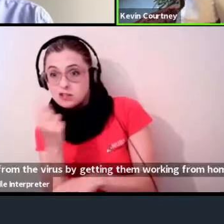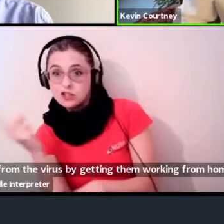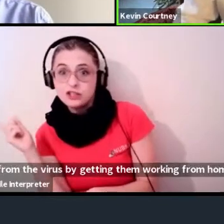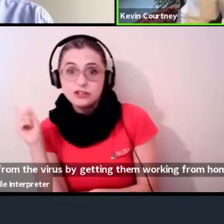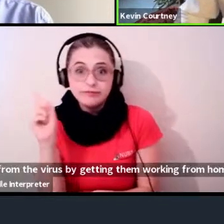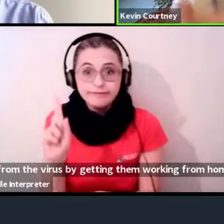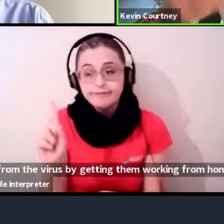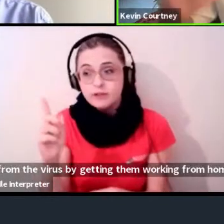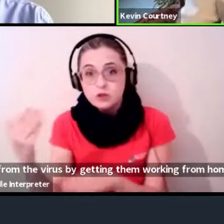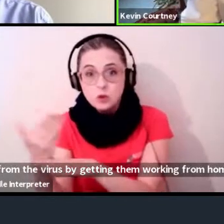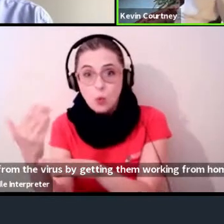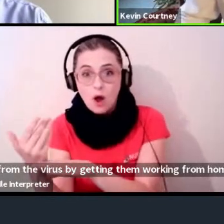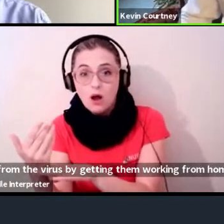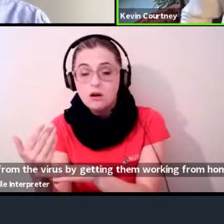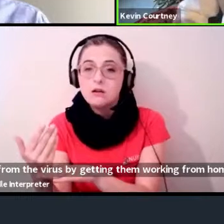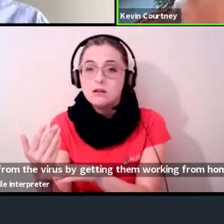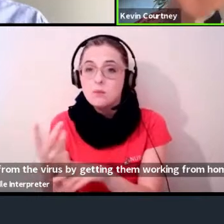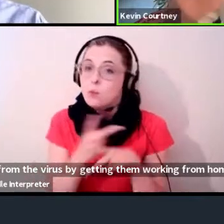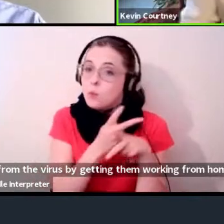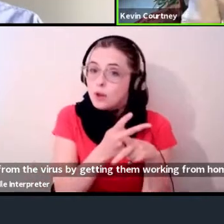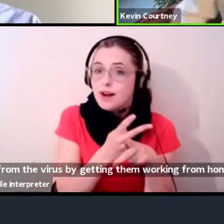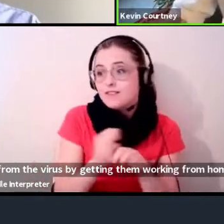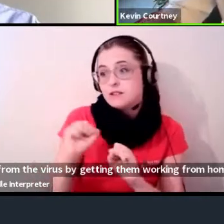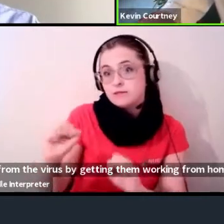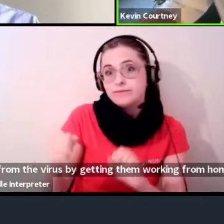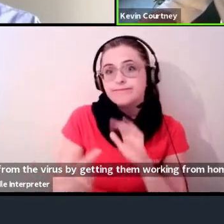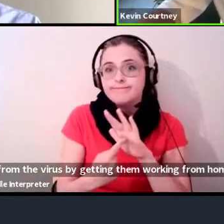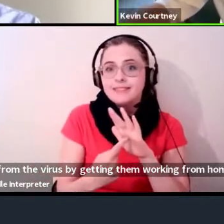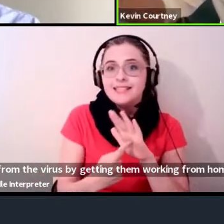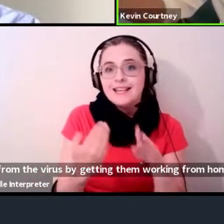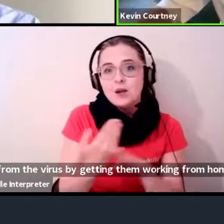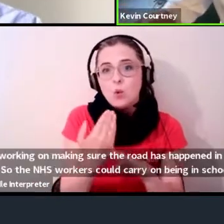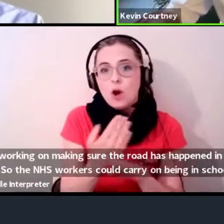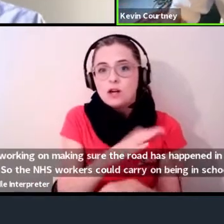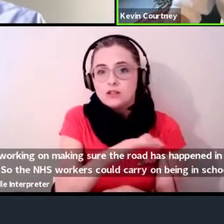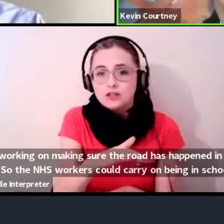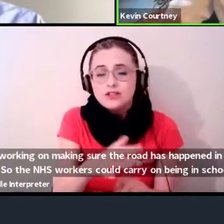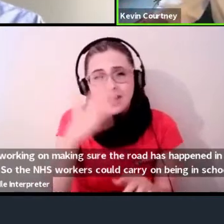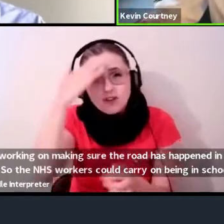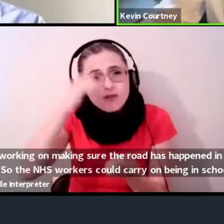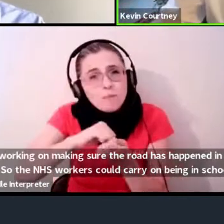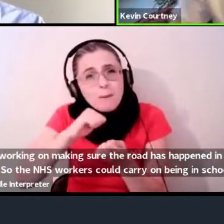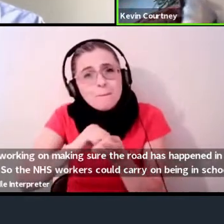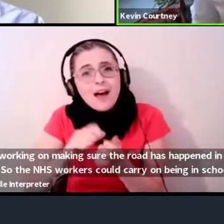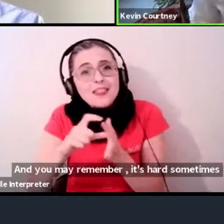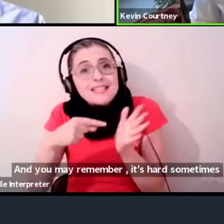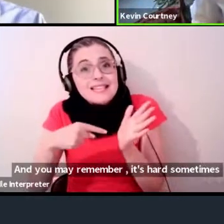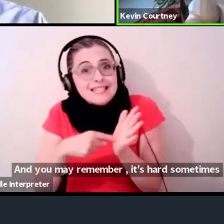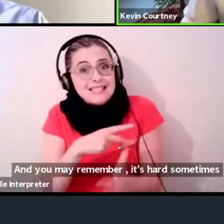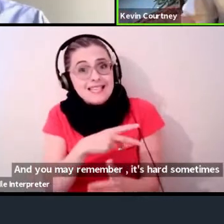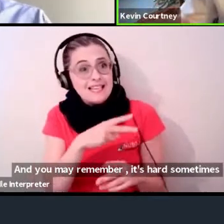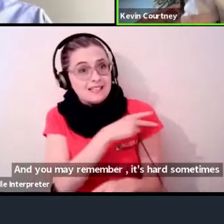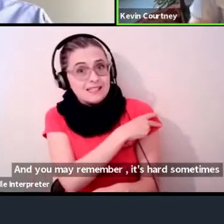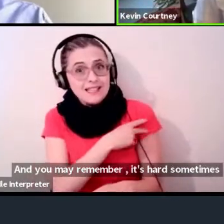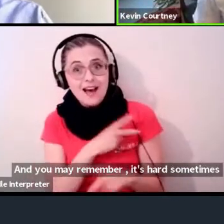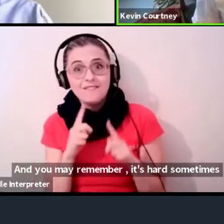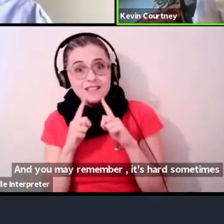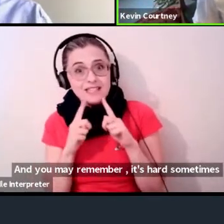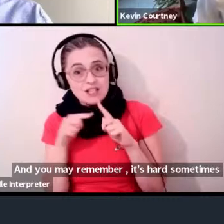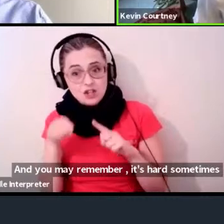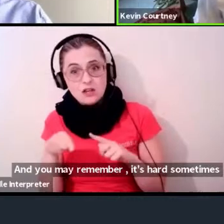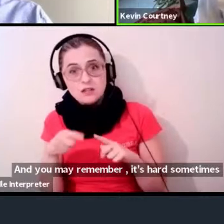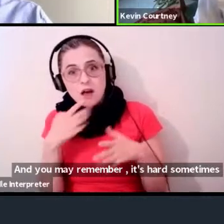who started making masks because our country, for health workers, because our country just didn't have